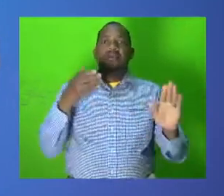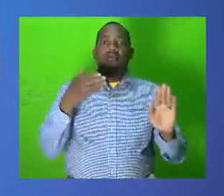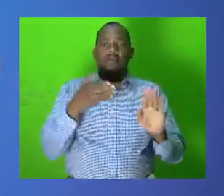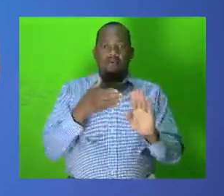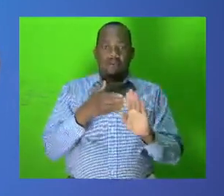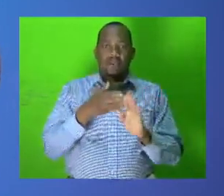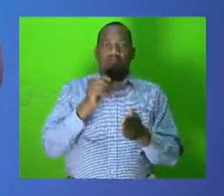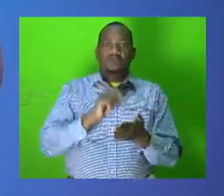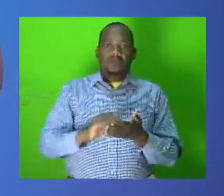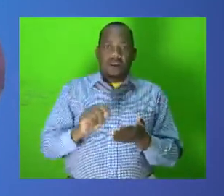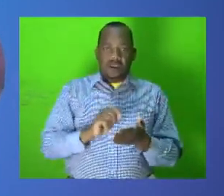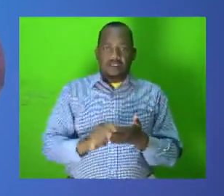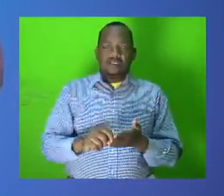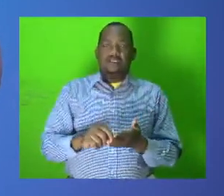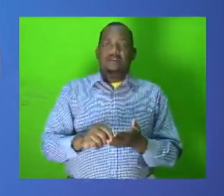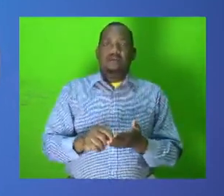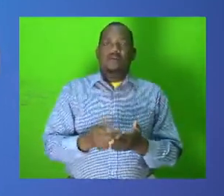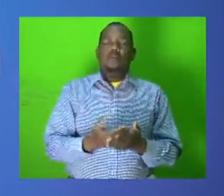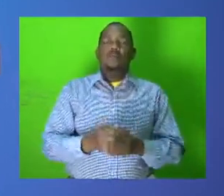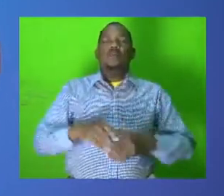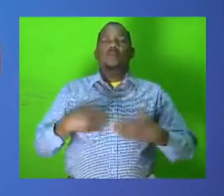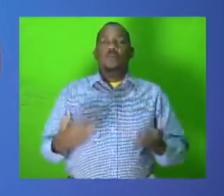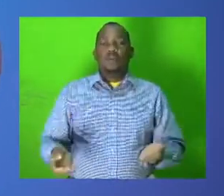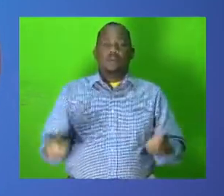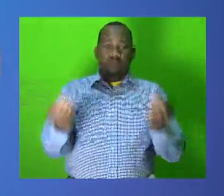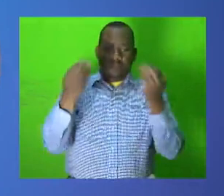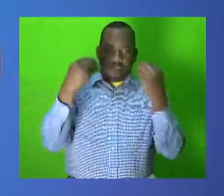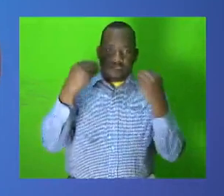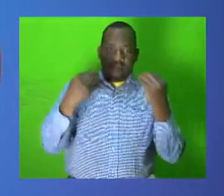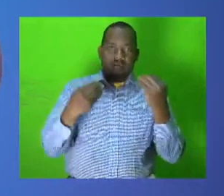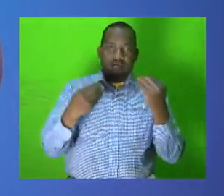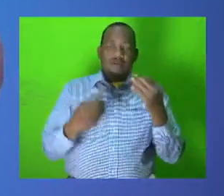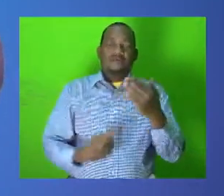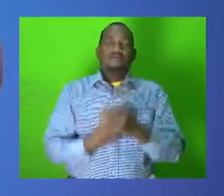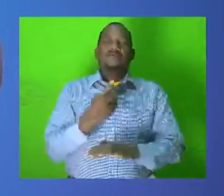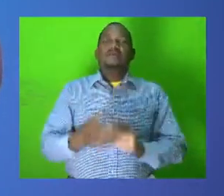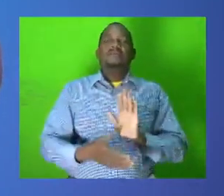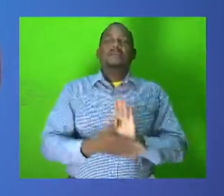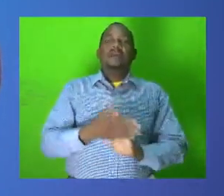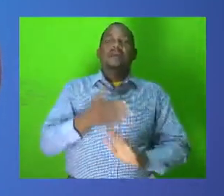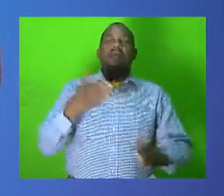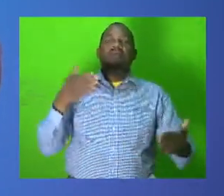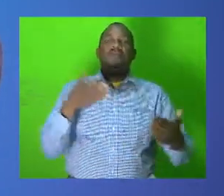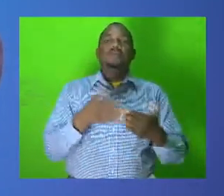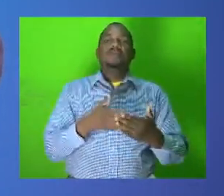down what we learn here from the beginning to the end